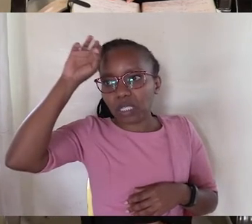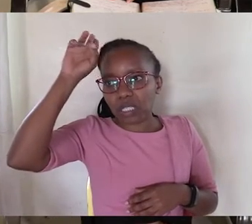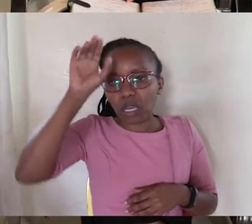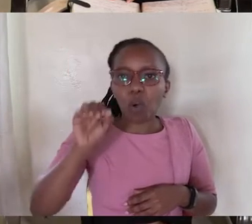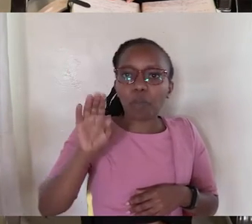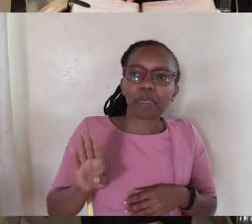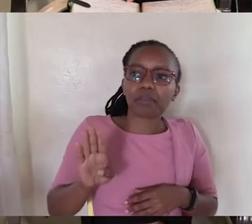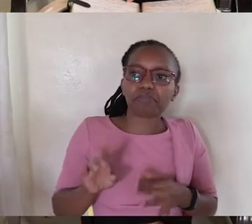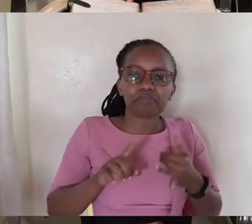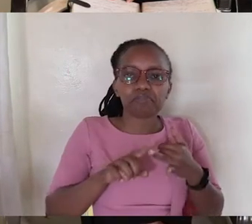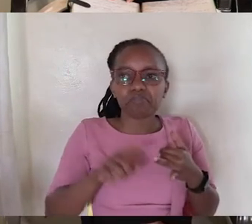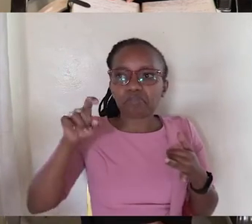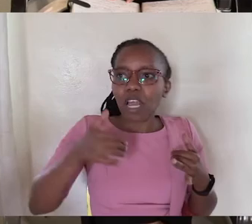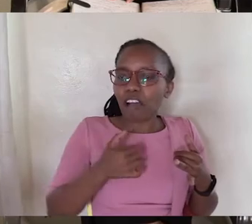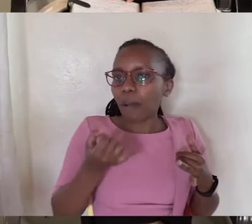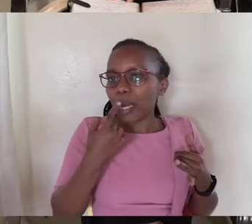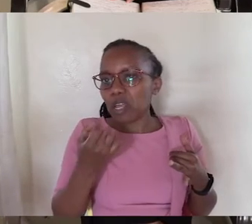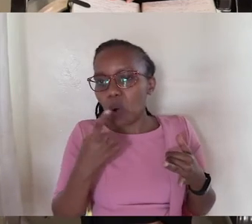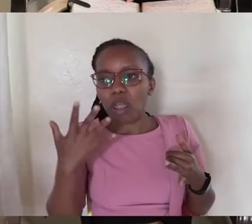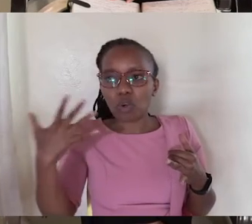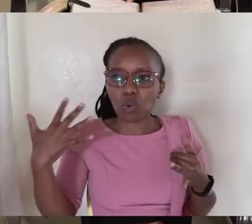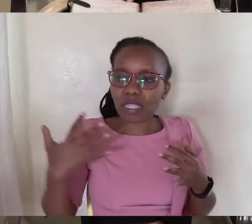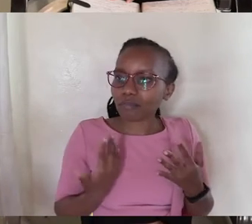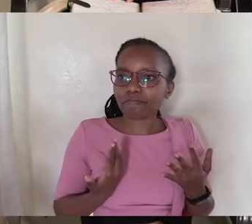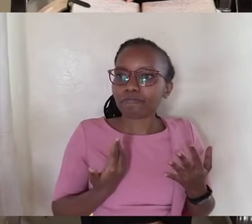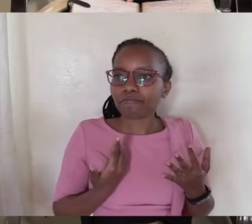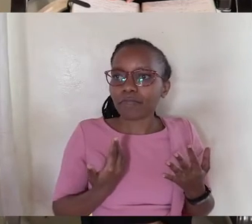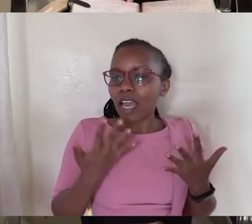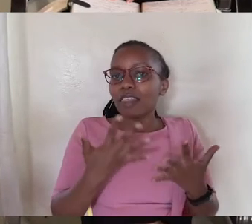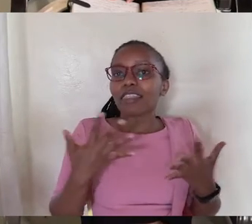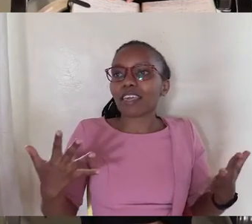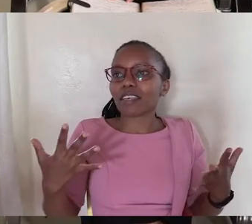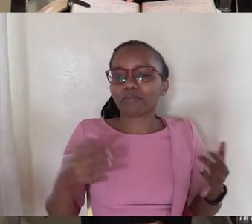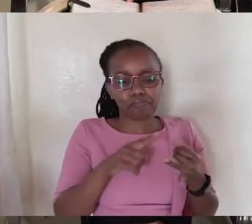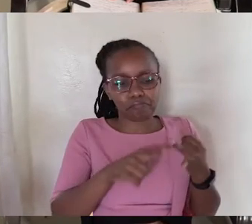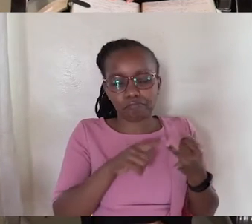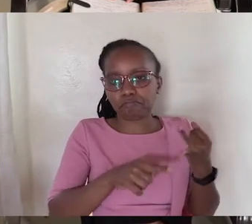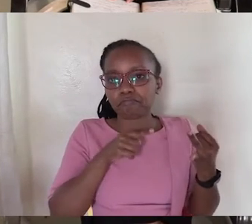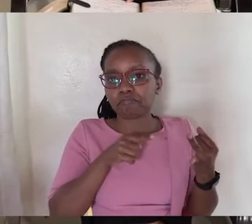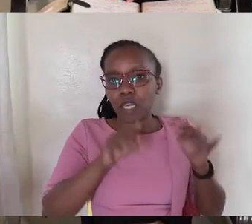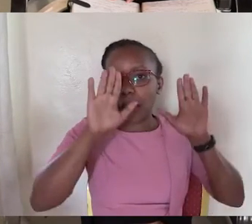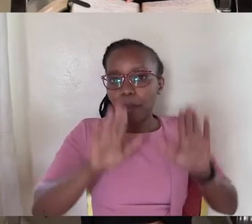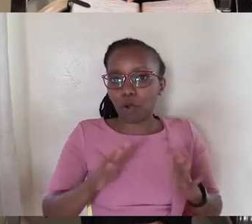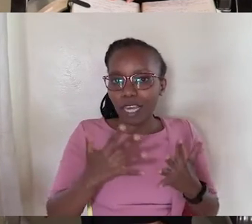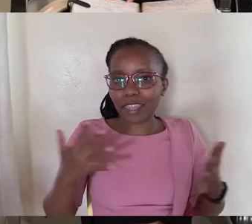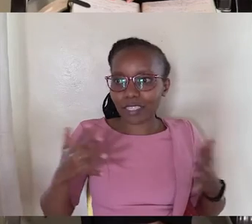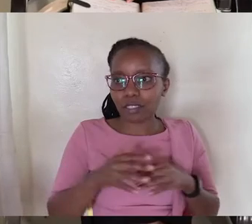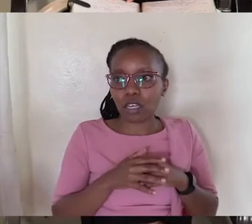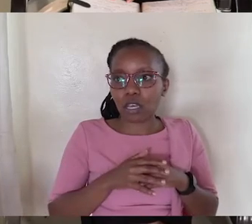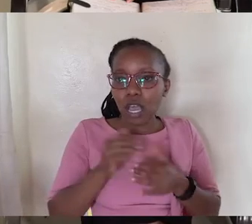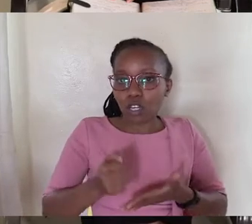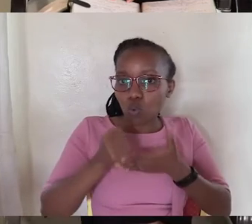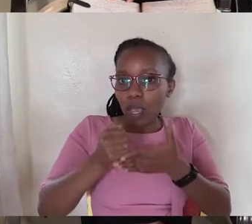a police OB. You need to have medical documents. And then those are the things, those are the two key things that will enable you to go